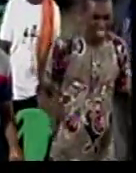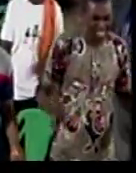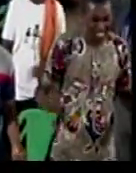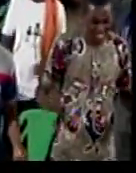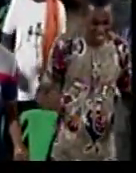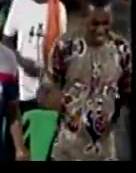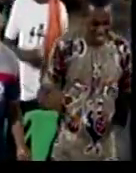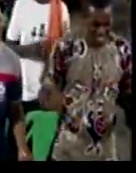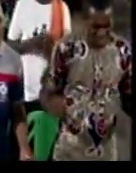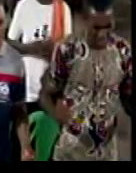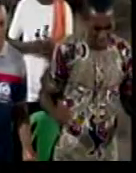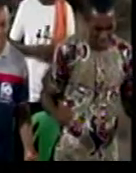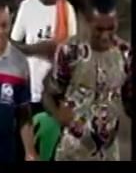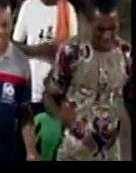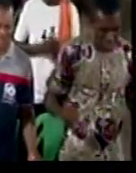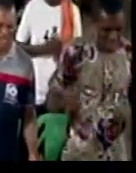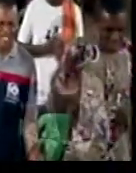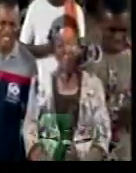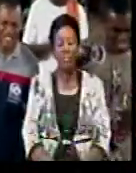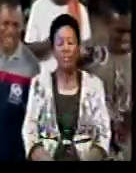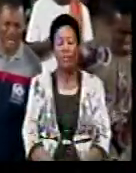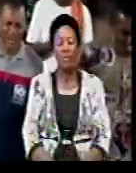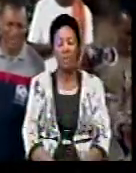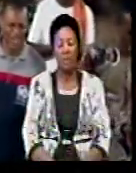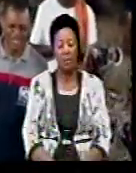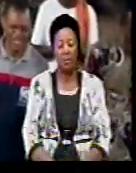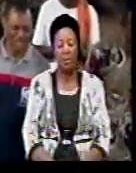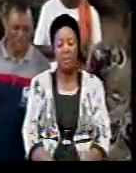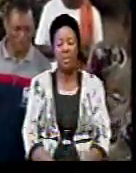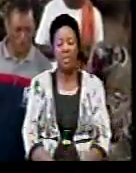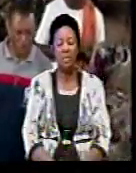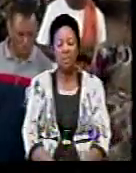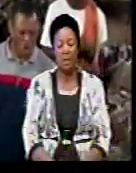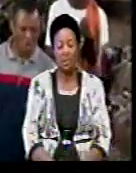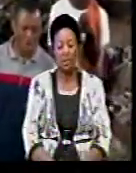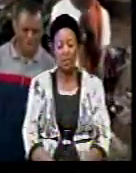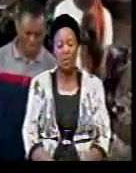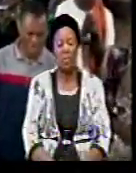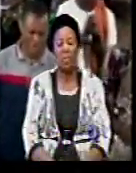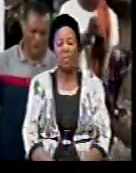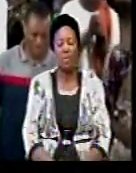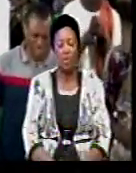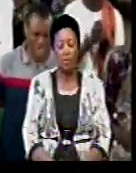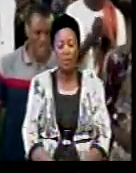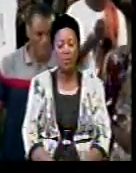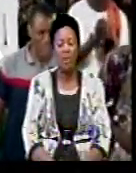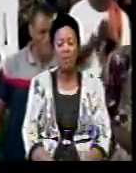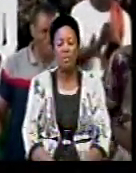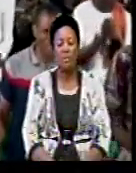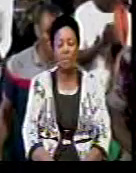I will not let you go until you touch me and change my situation.